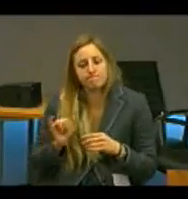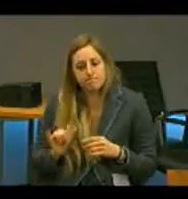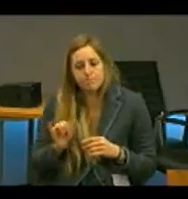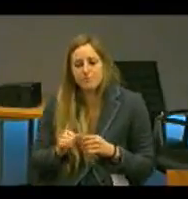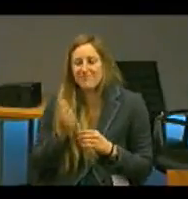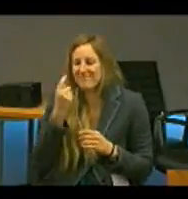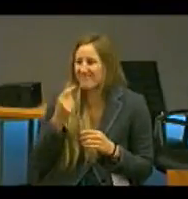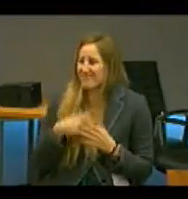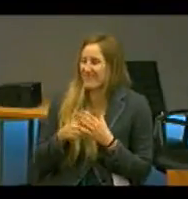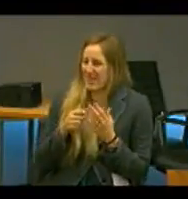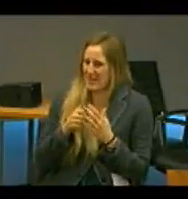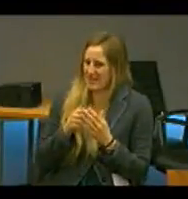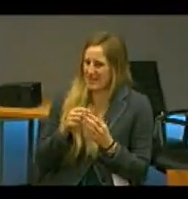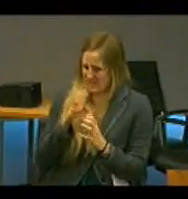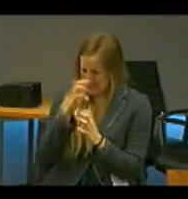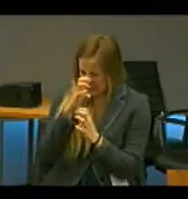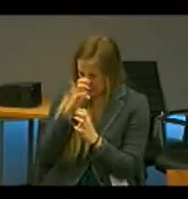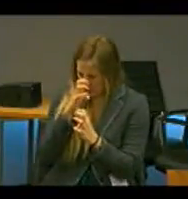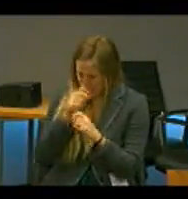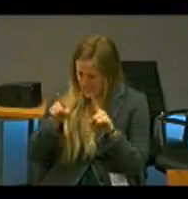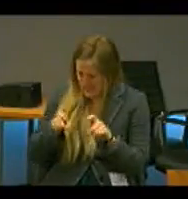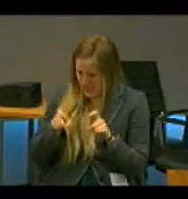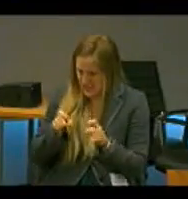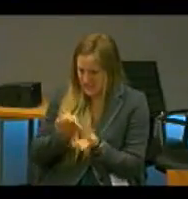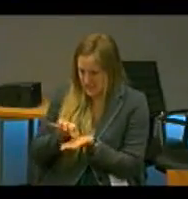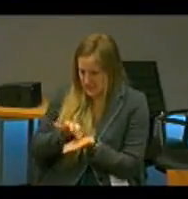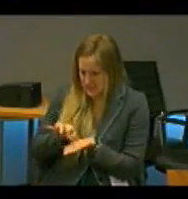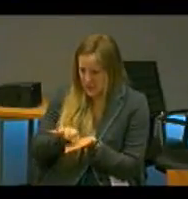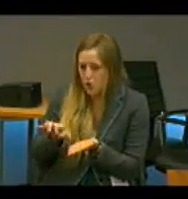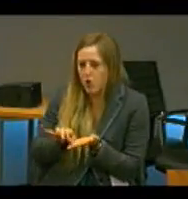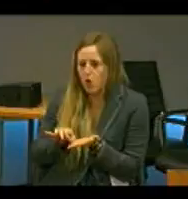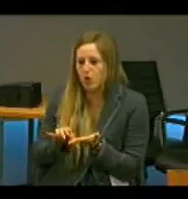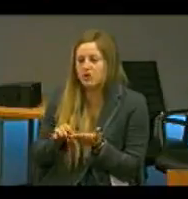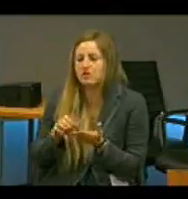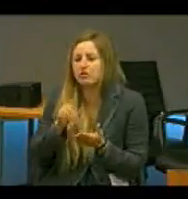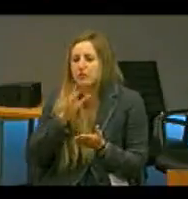on disadvantaged groups than more lenient ones. Next slide.